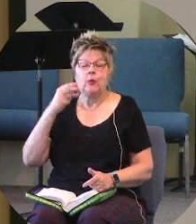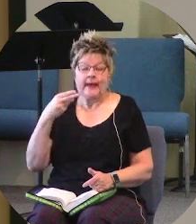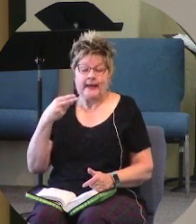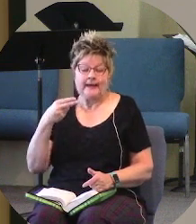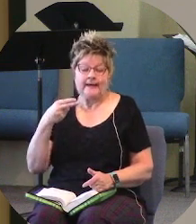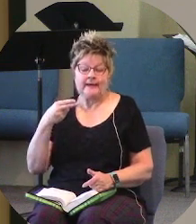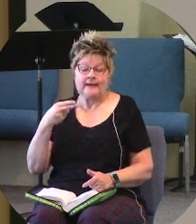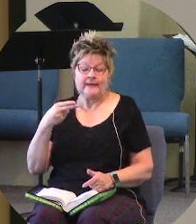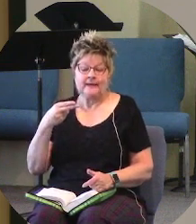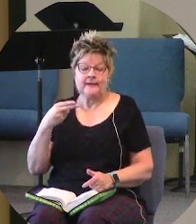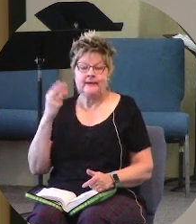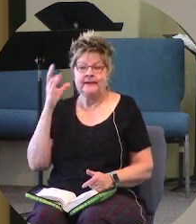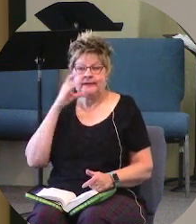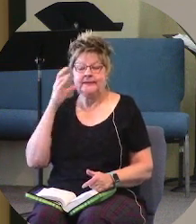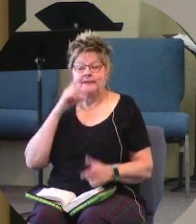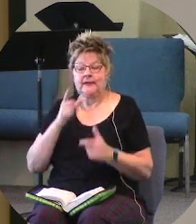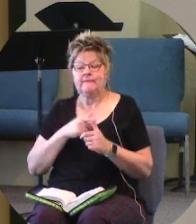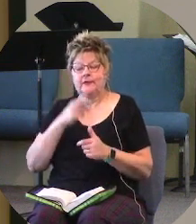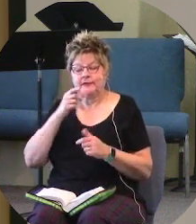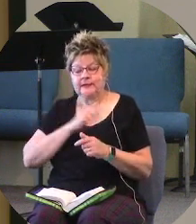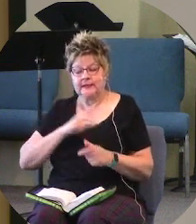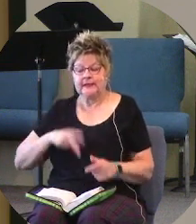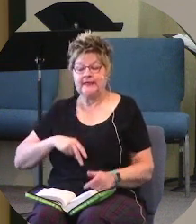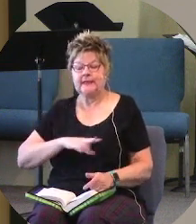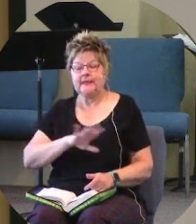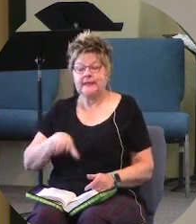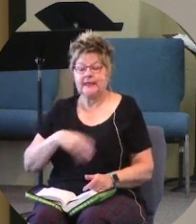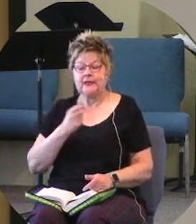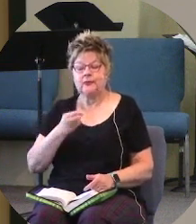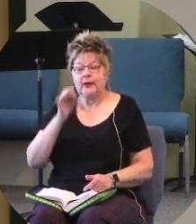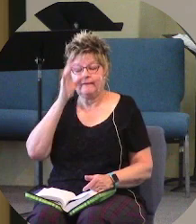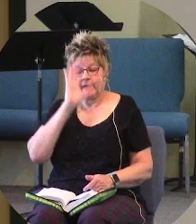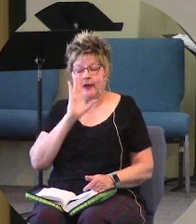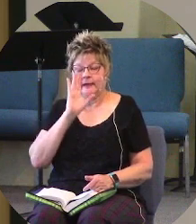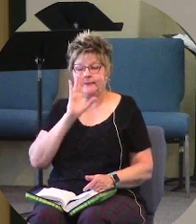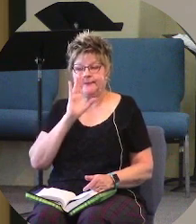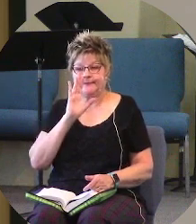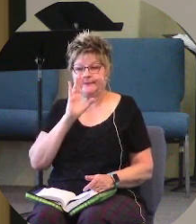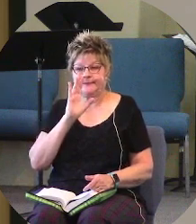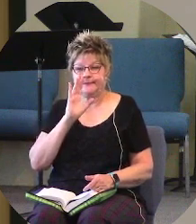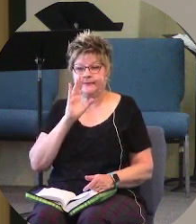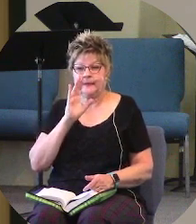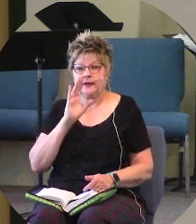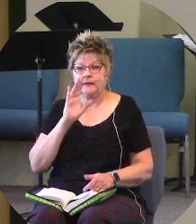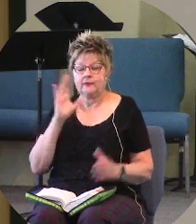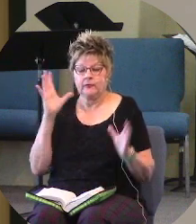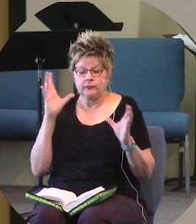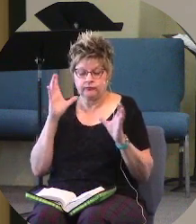Seek first the kingdom of God. And so in a very small nutshell, seek